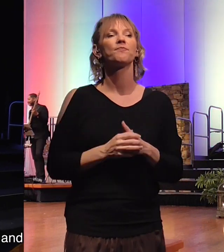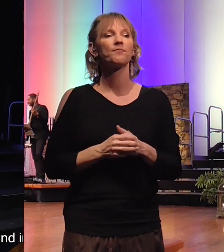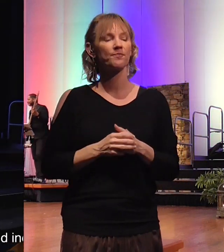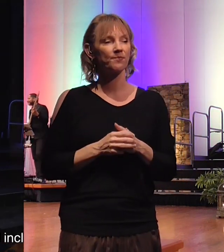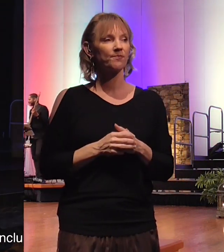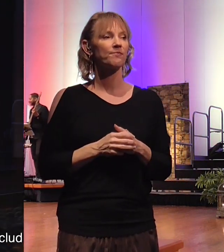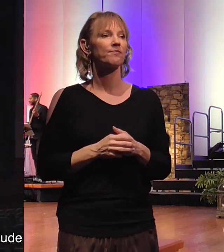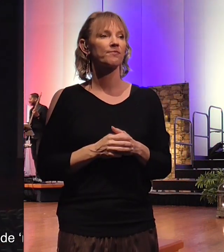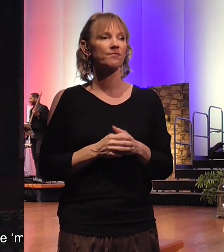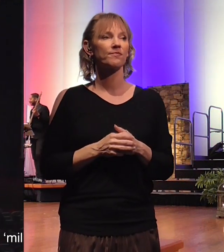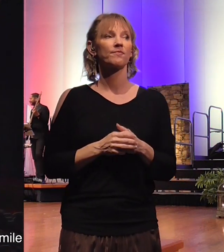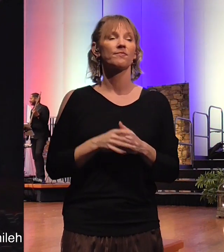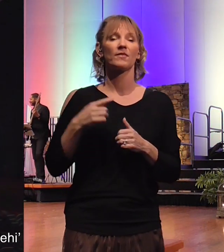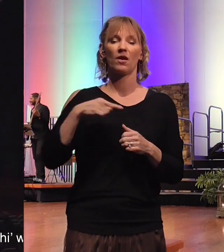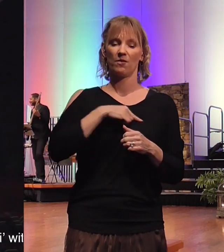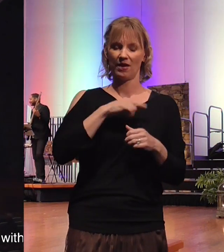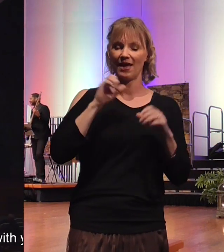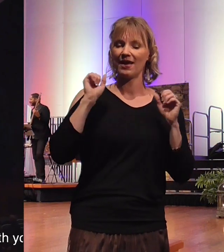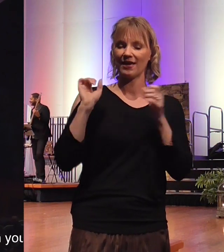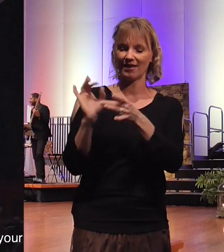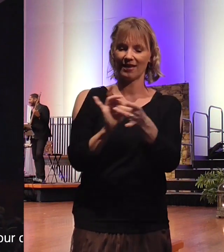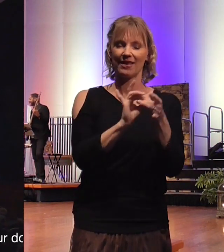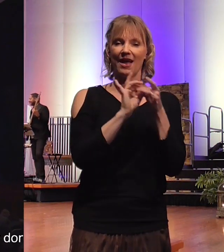We're connected now.